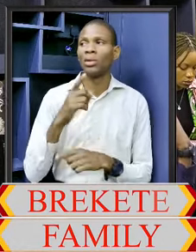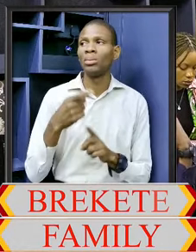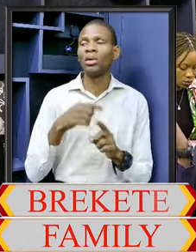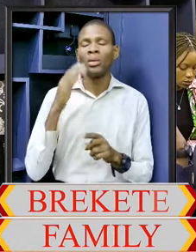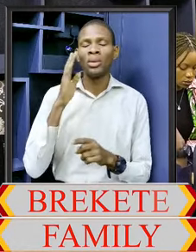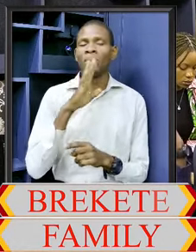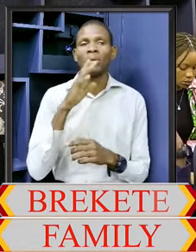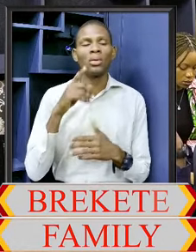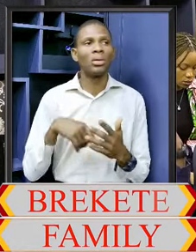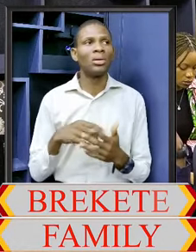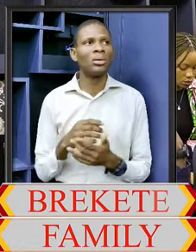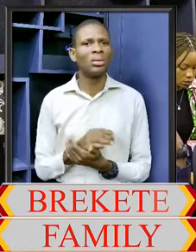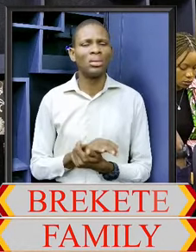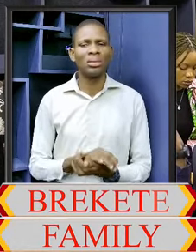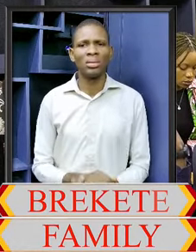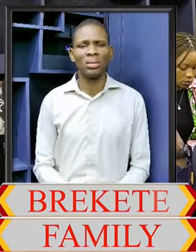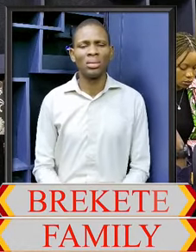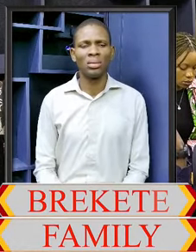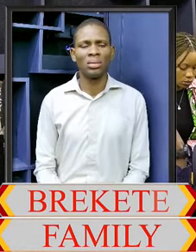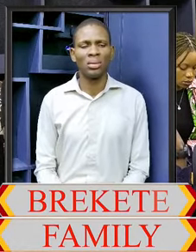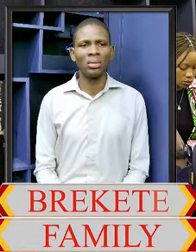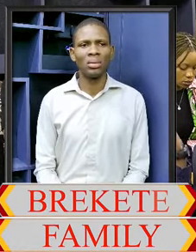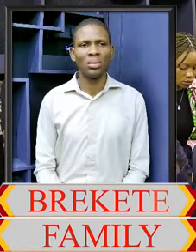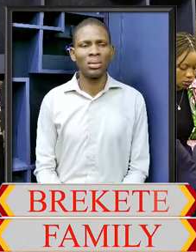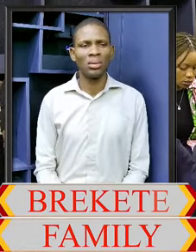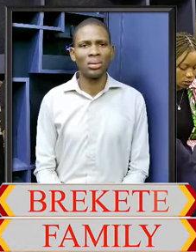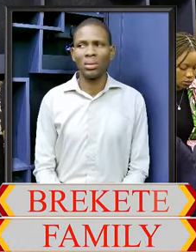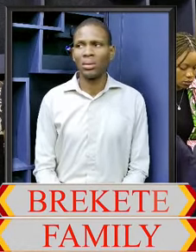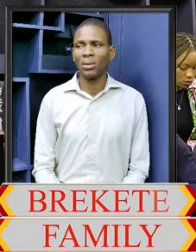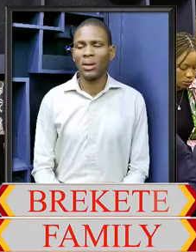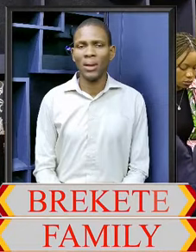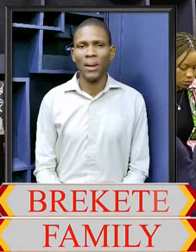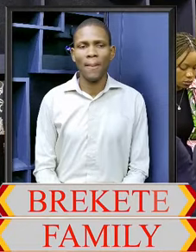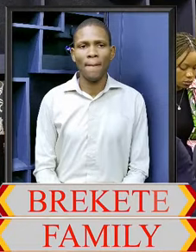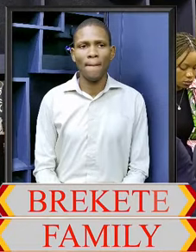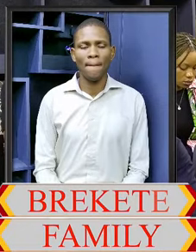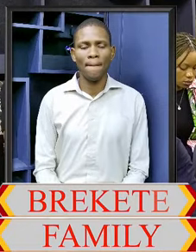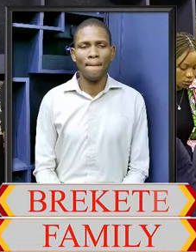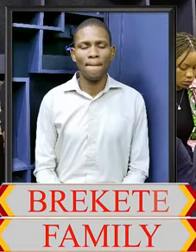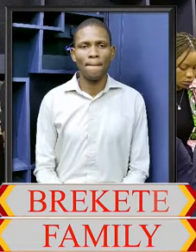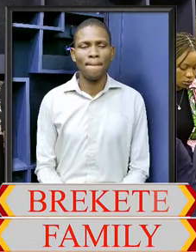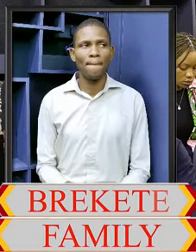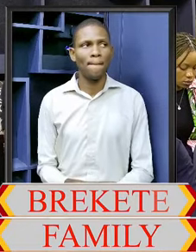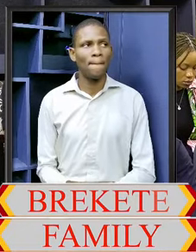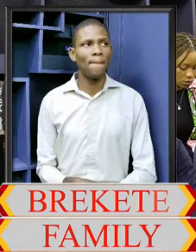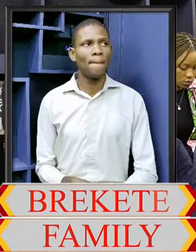From today, one month will be when? Let me check today's date. I think today's date is it.